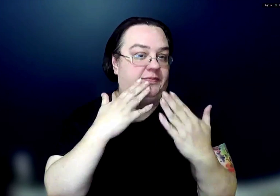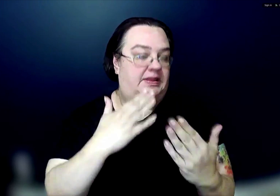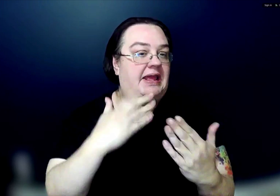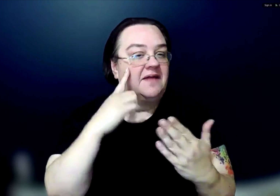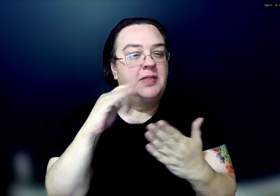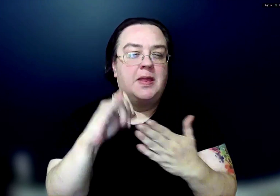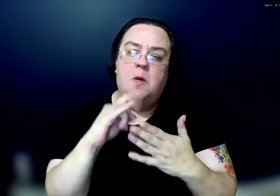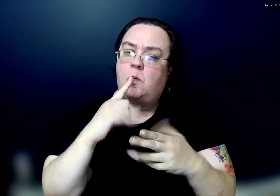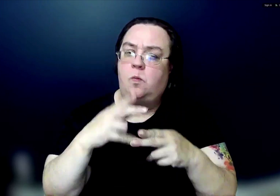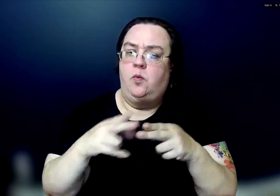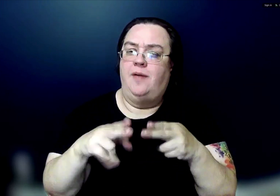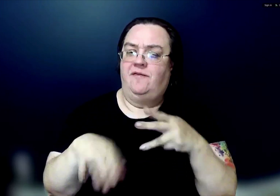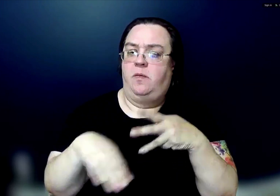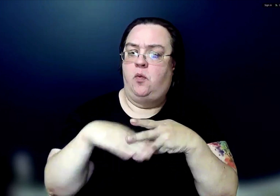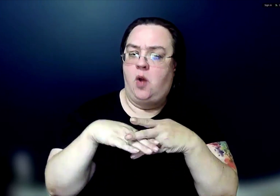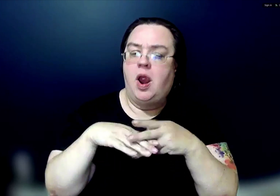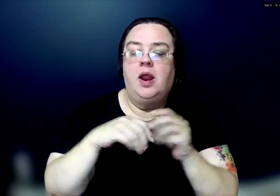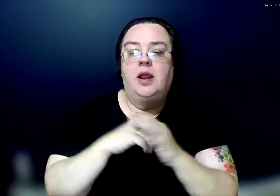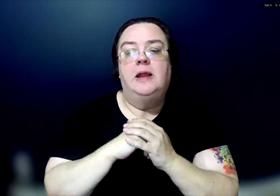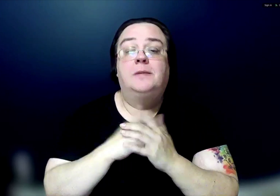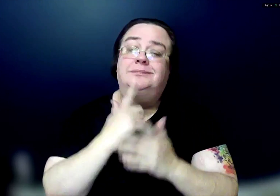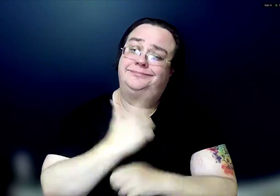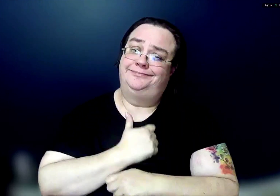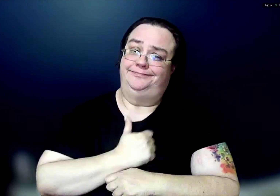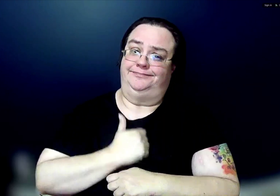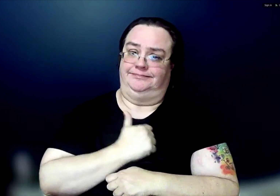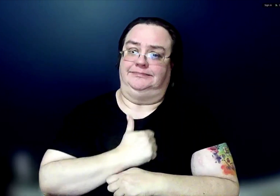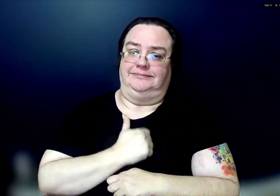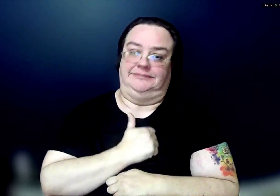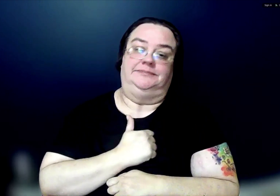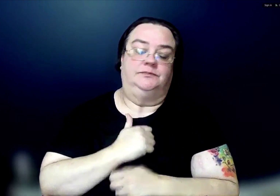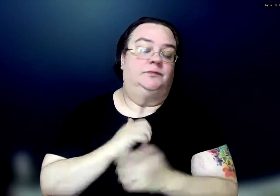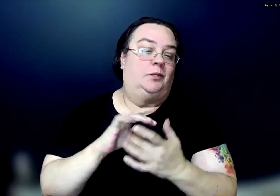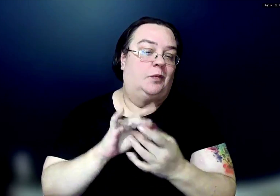brief break. We'll apologize there. So,